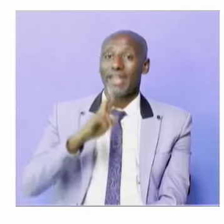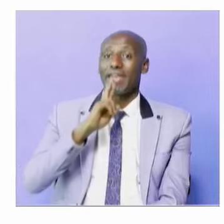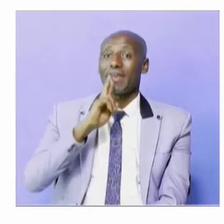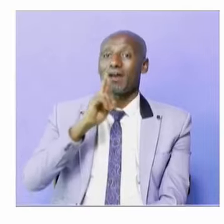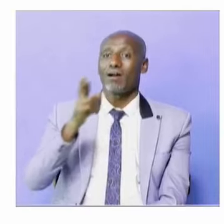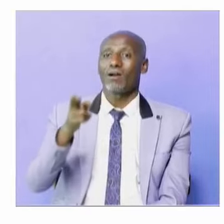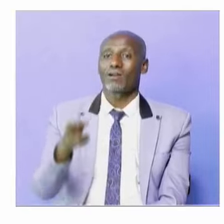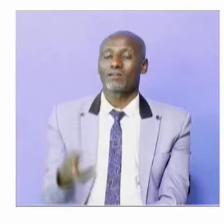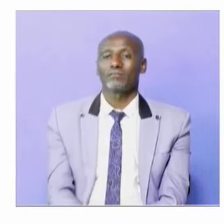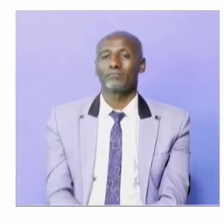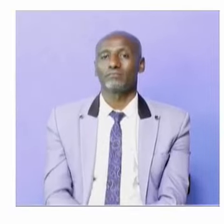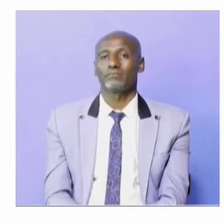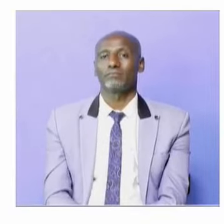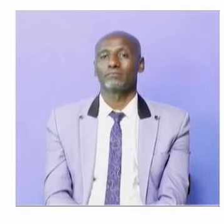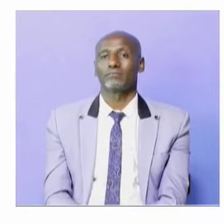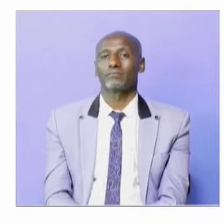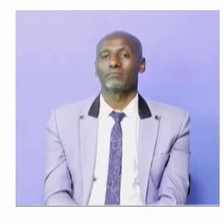We are.